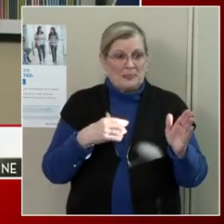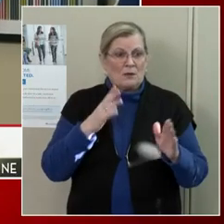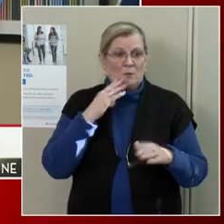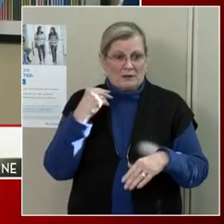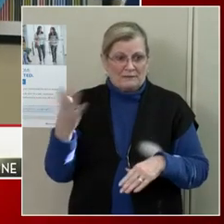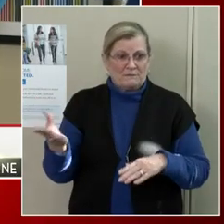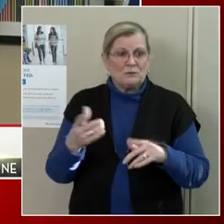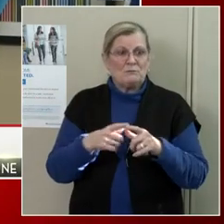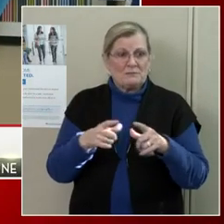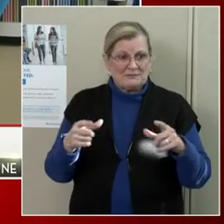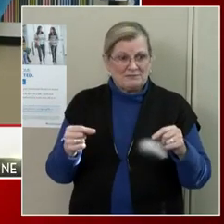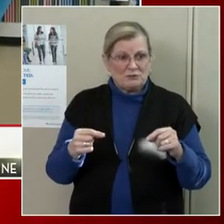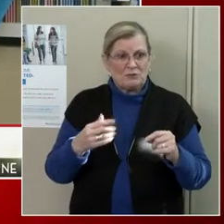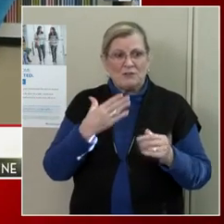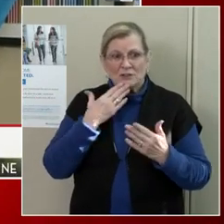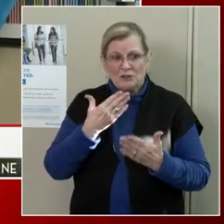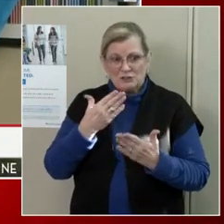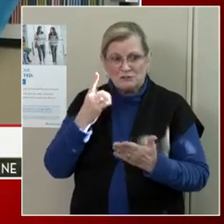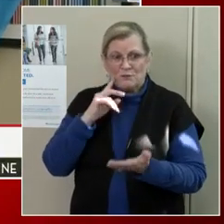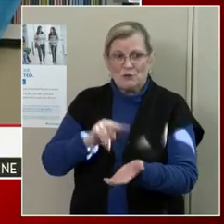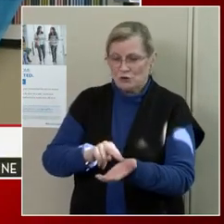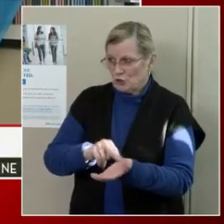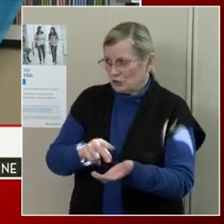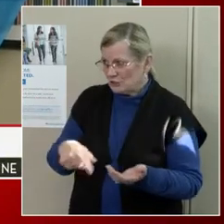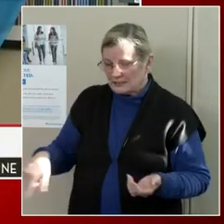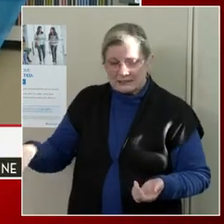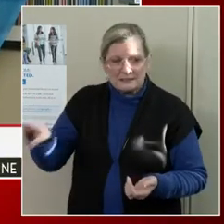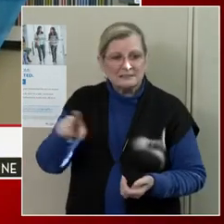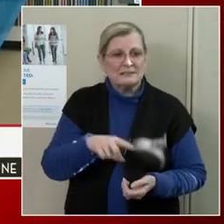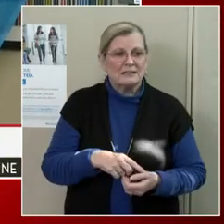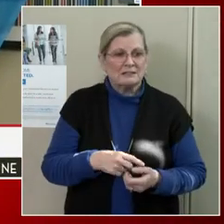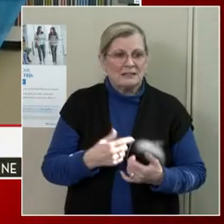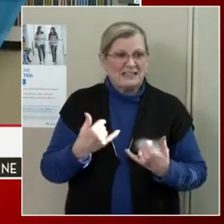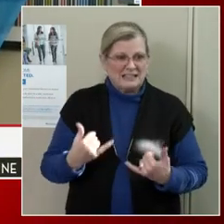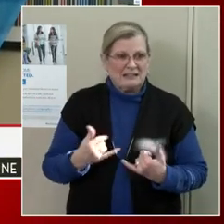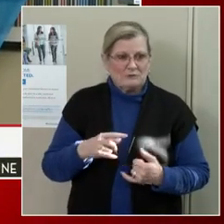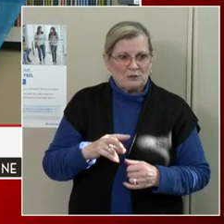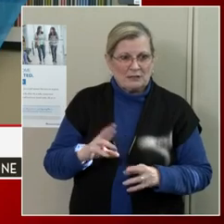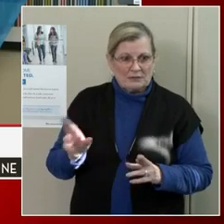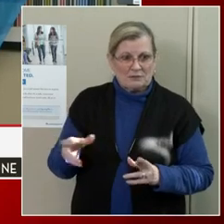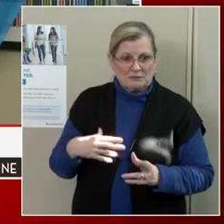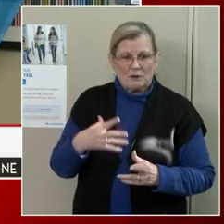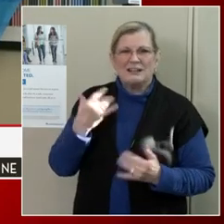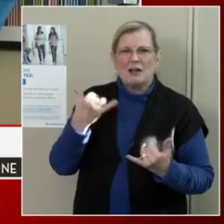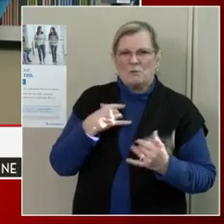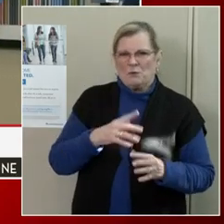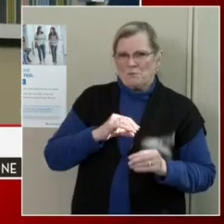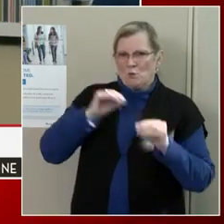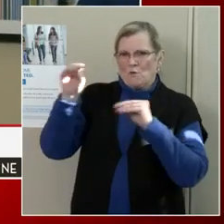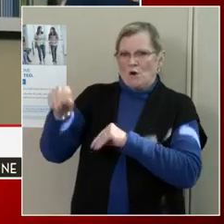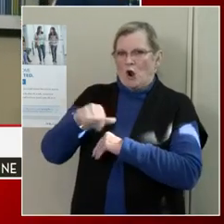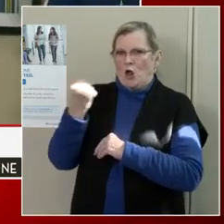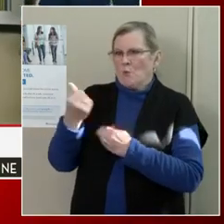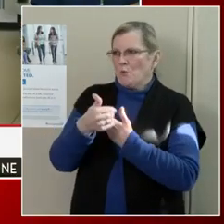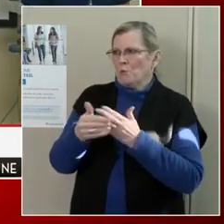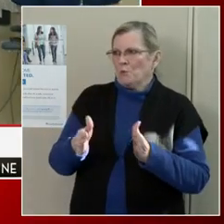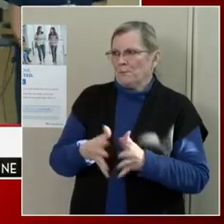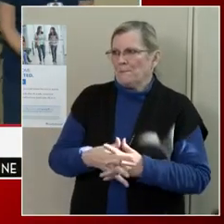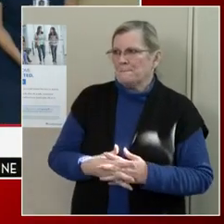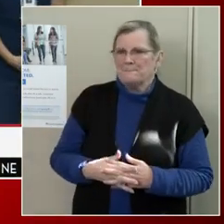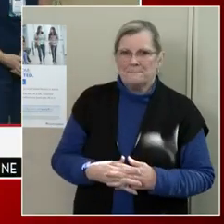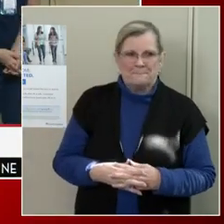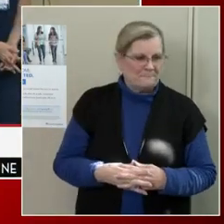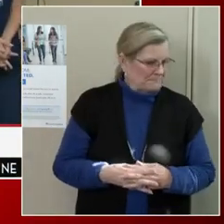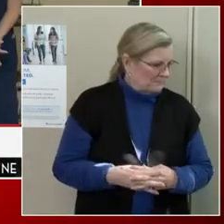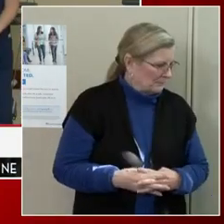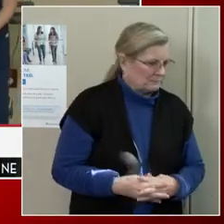the Nurse of the Hour, Corey Robinson, who had to vaccinate everyone in a public setting and did a fantastic job.